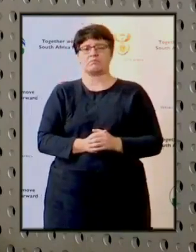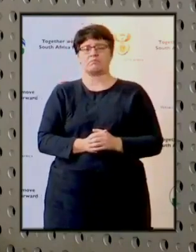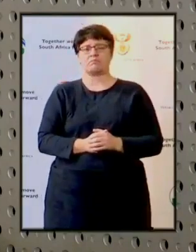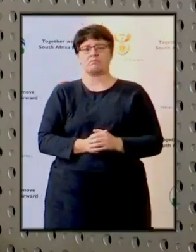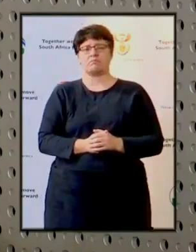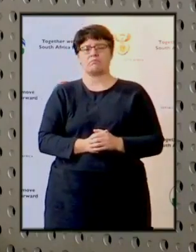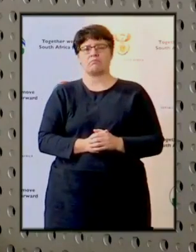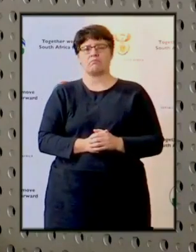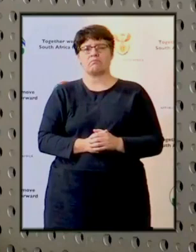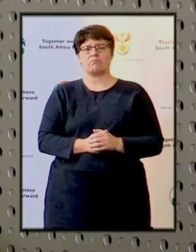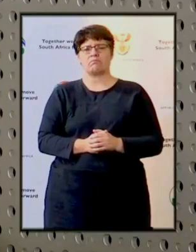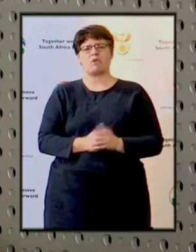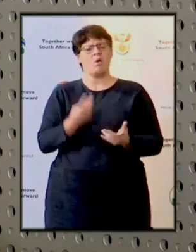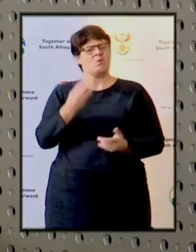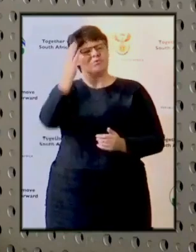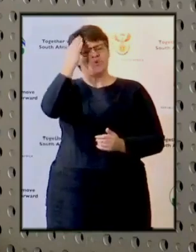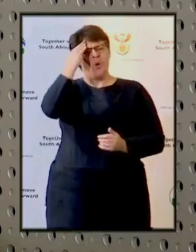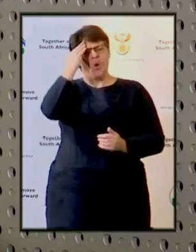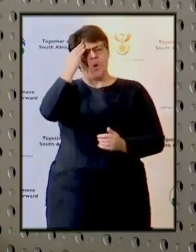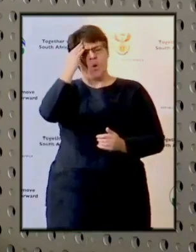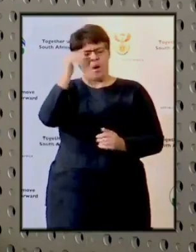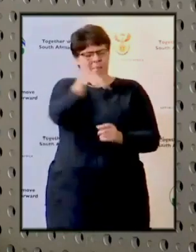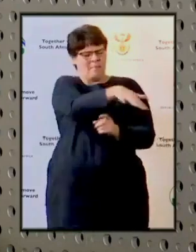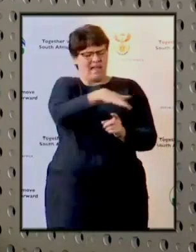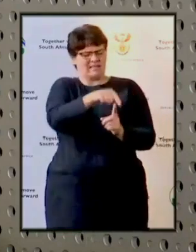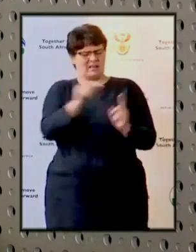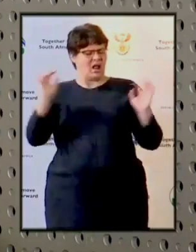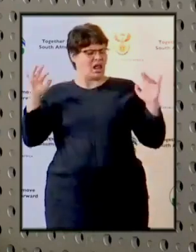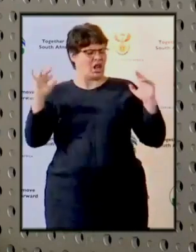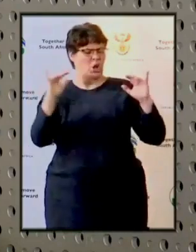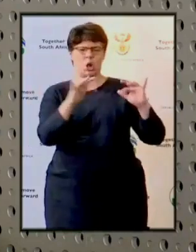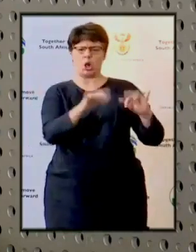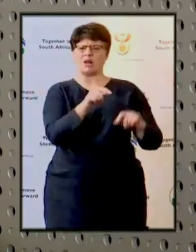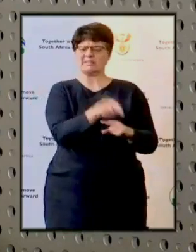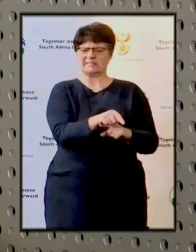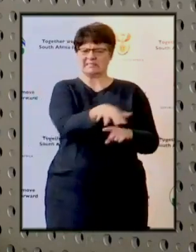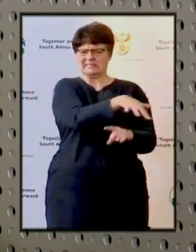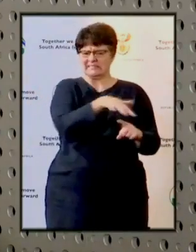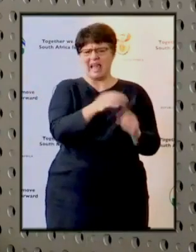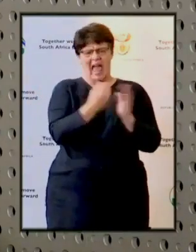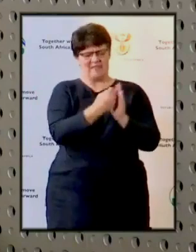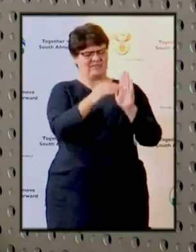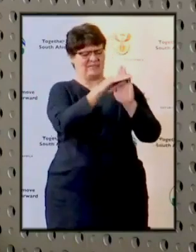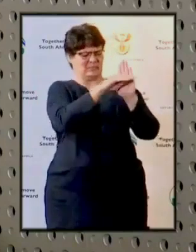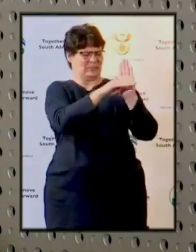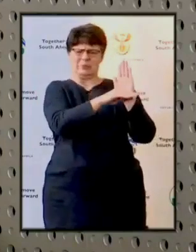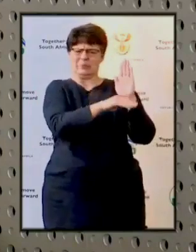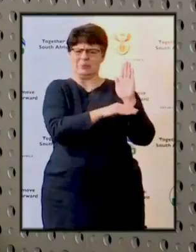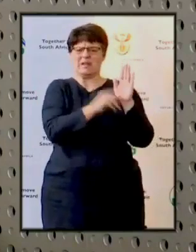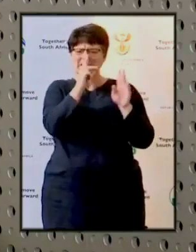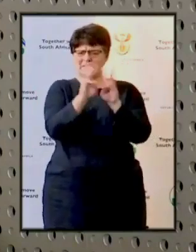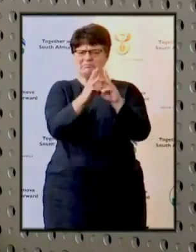places where people normally gather, there is a whole list, you will see it in the